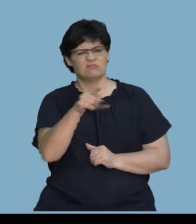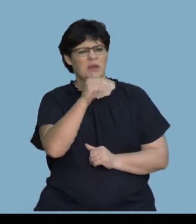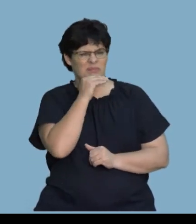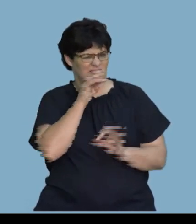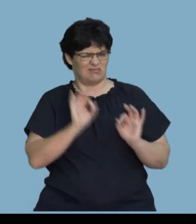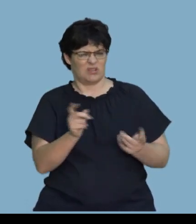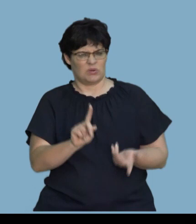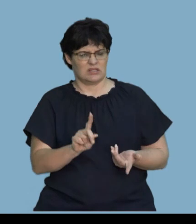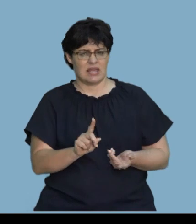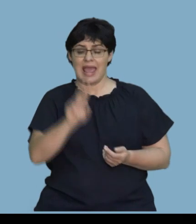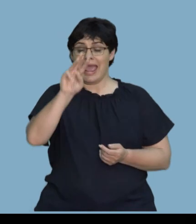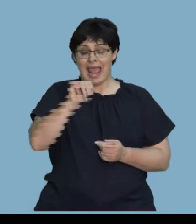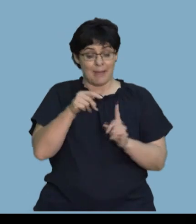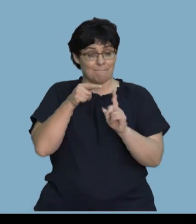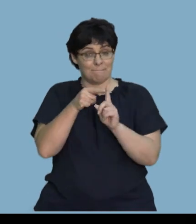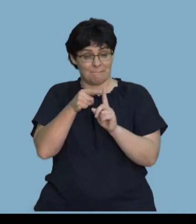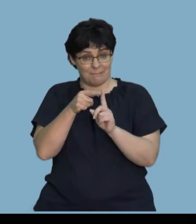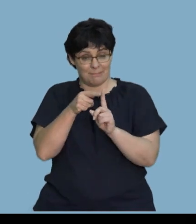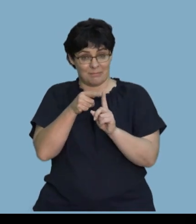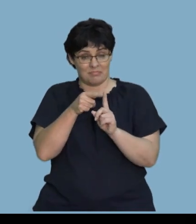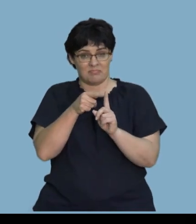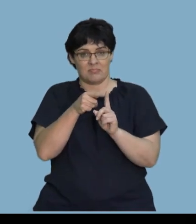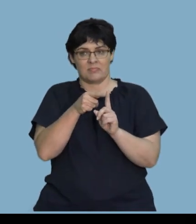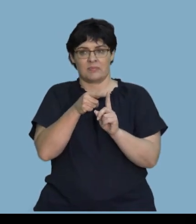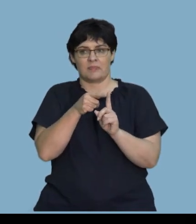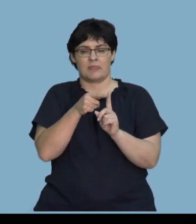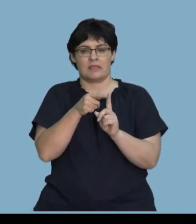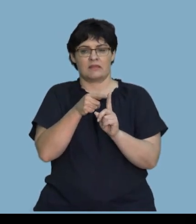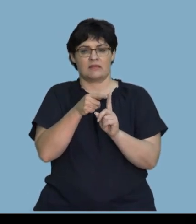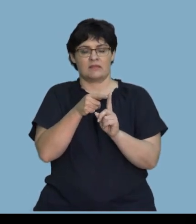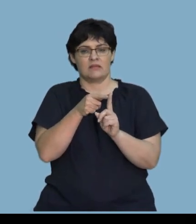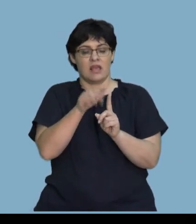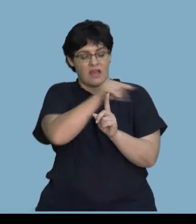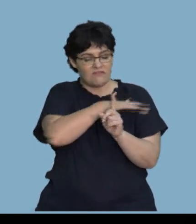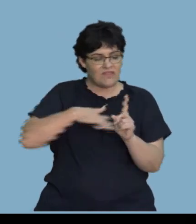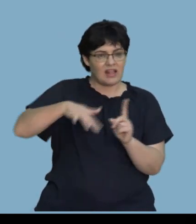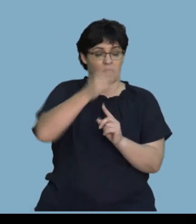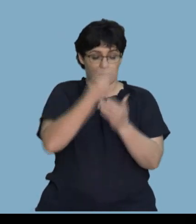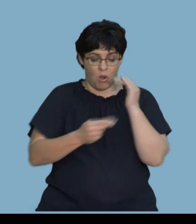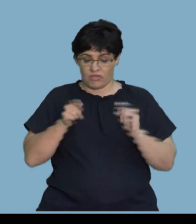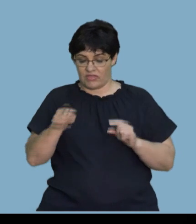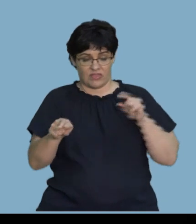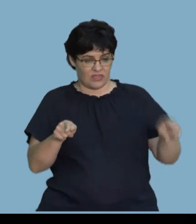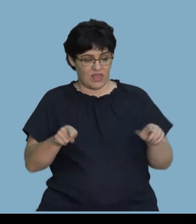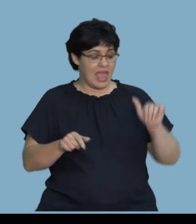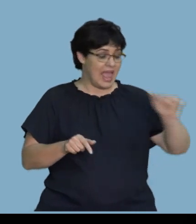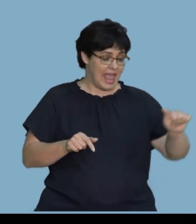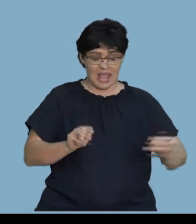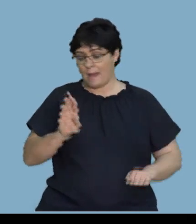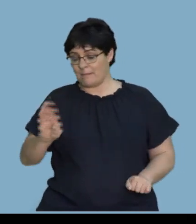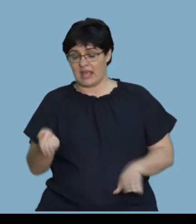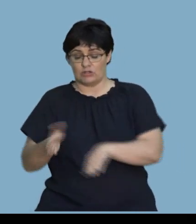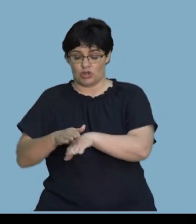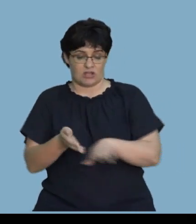exactly mean? Point M is a point that is in the field of both charge A and charge